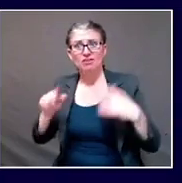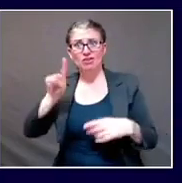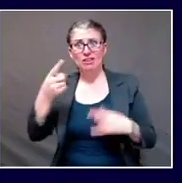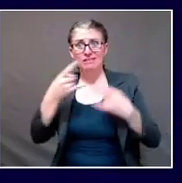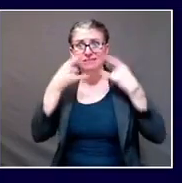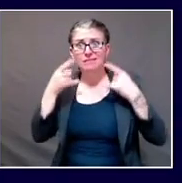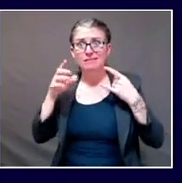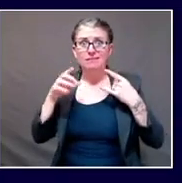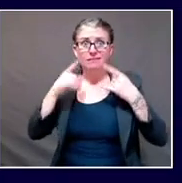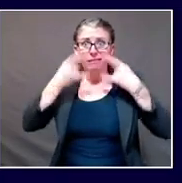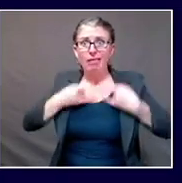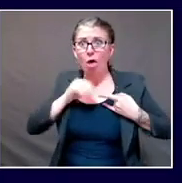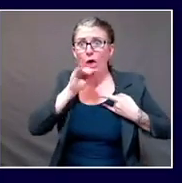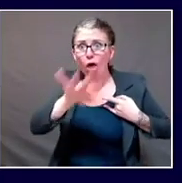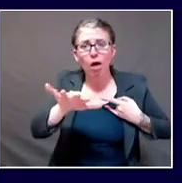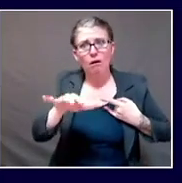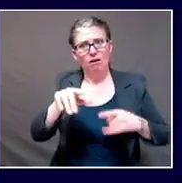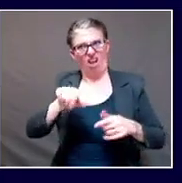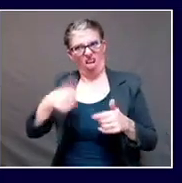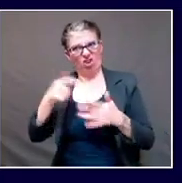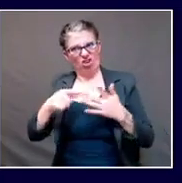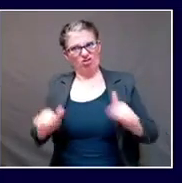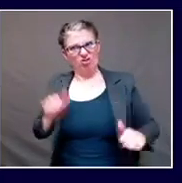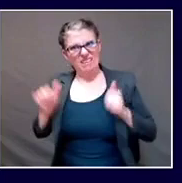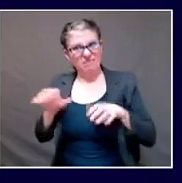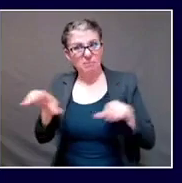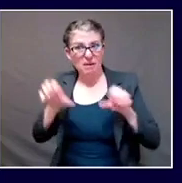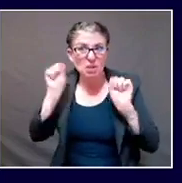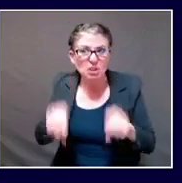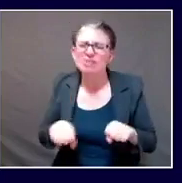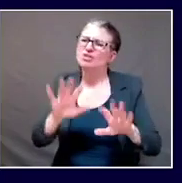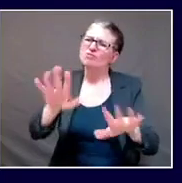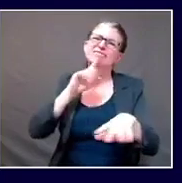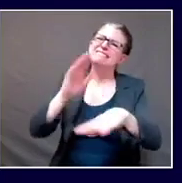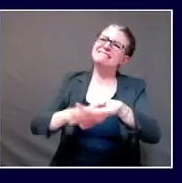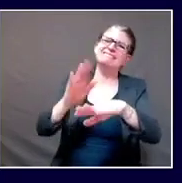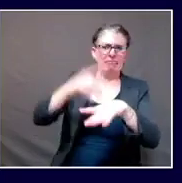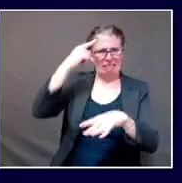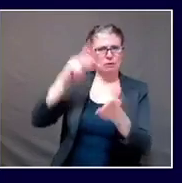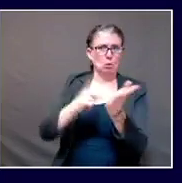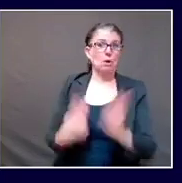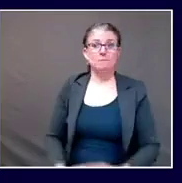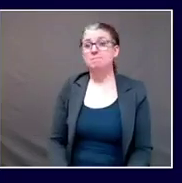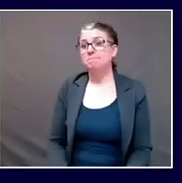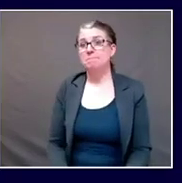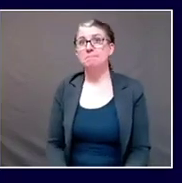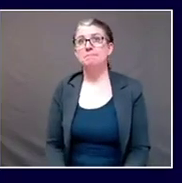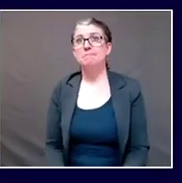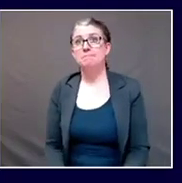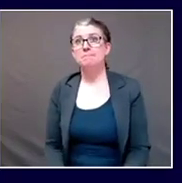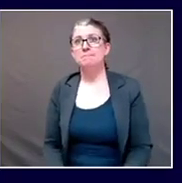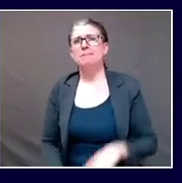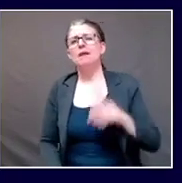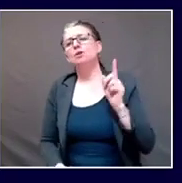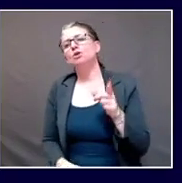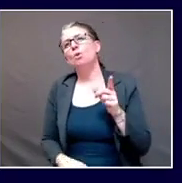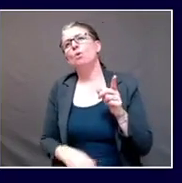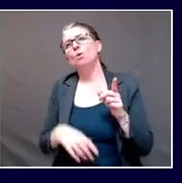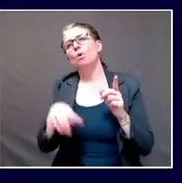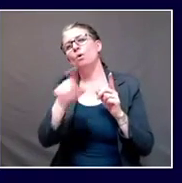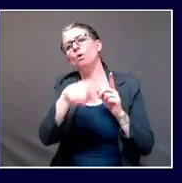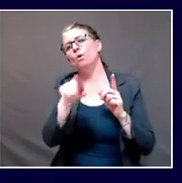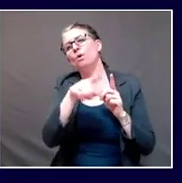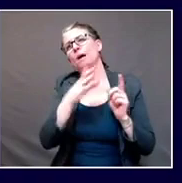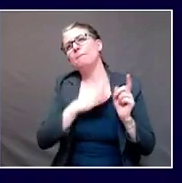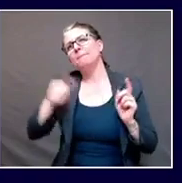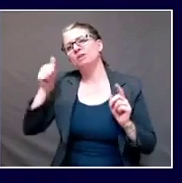are. And I know, Governor Mills, you had mentioned that these this executive order is, you know, tried to try to prevent those more